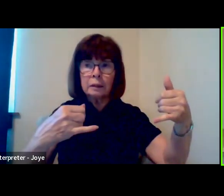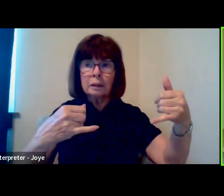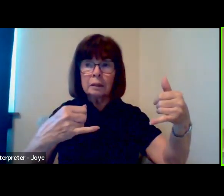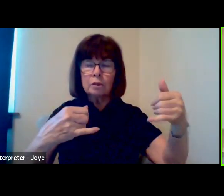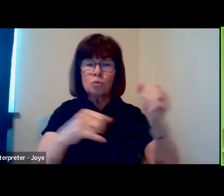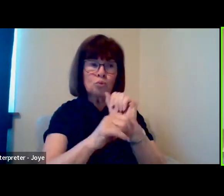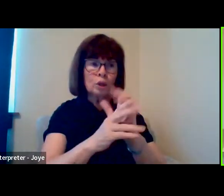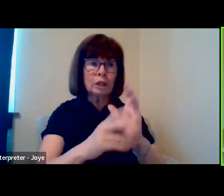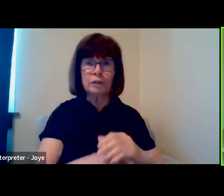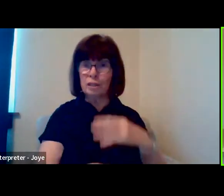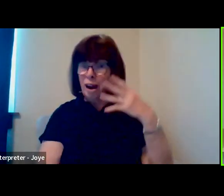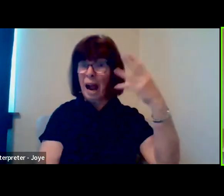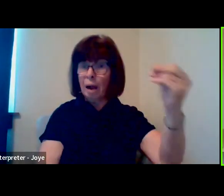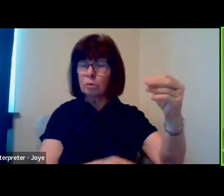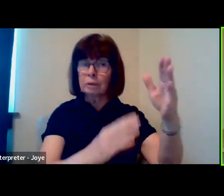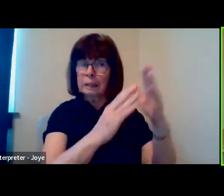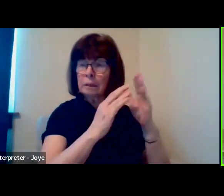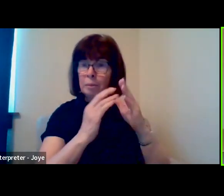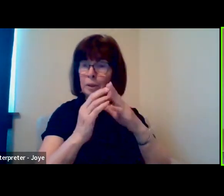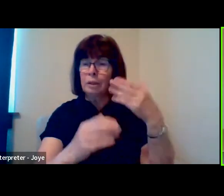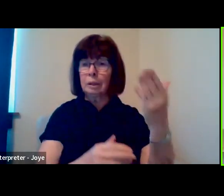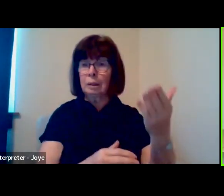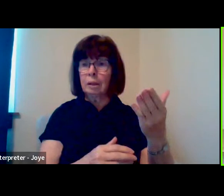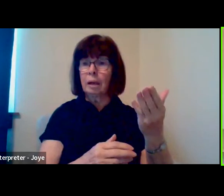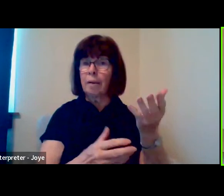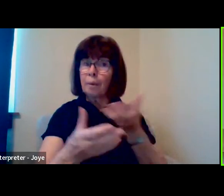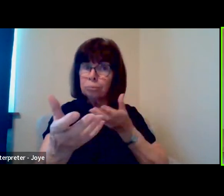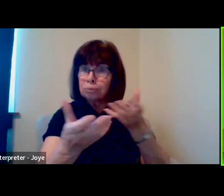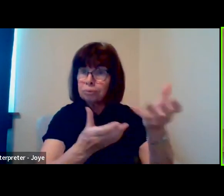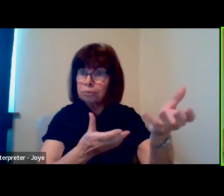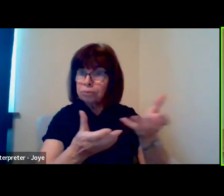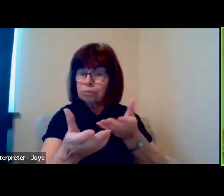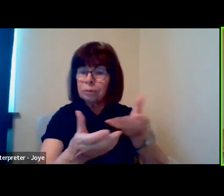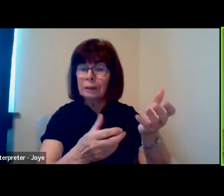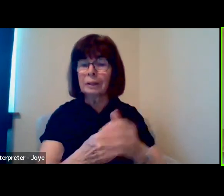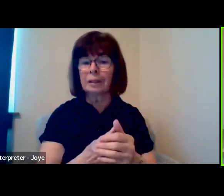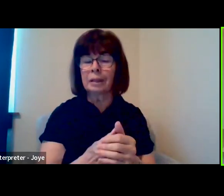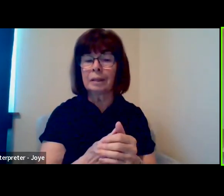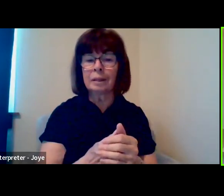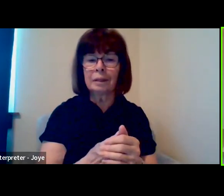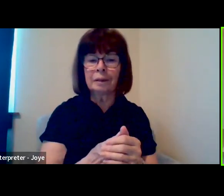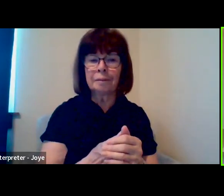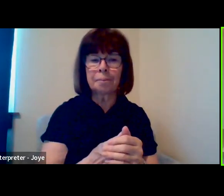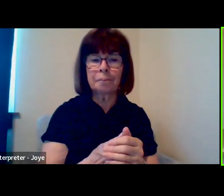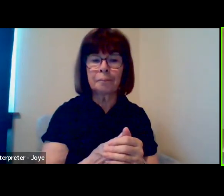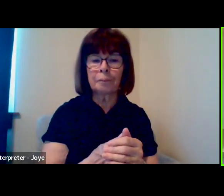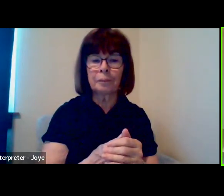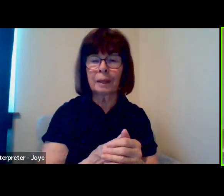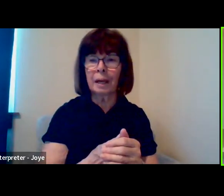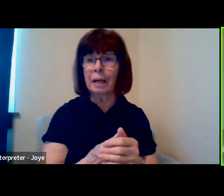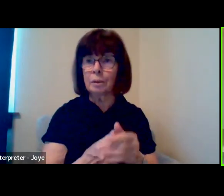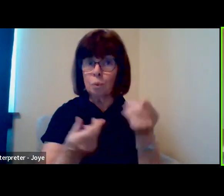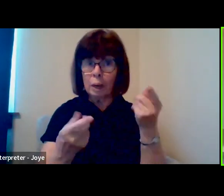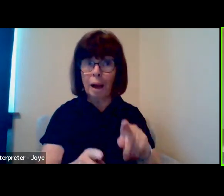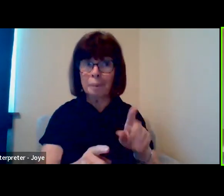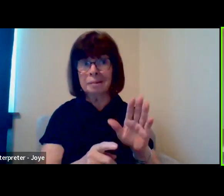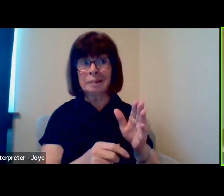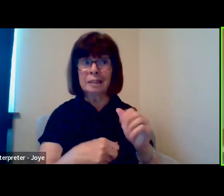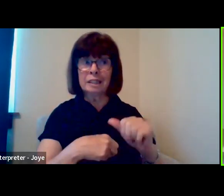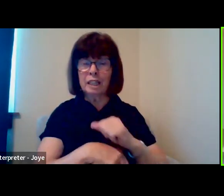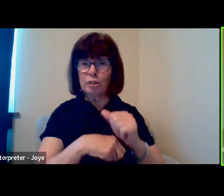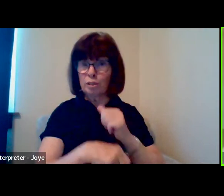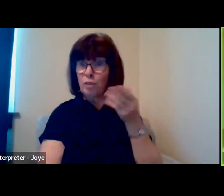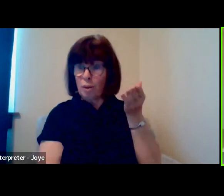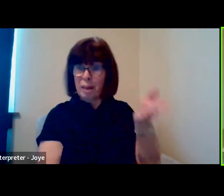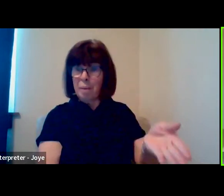there literally engaging, and to their own detriment at times.